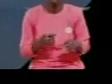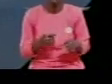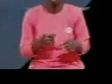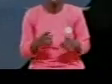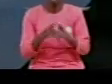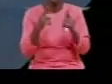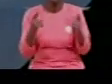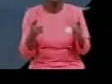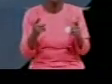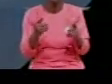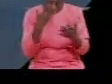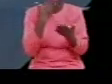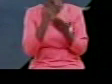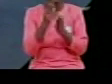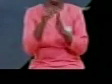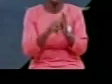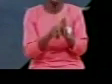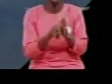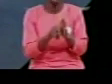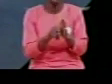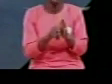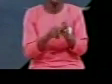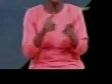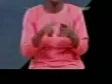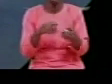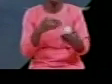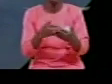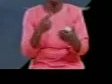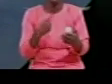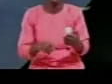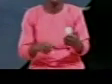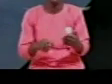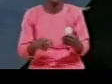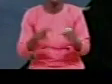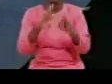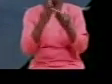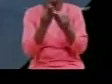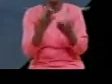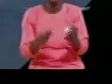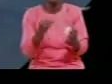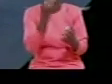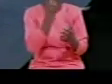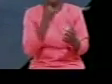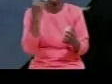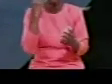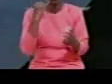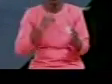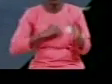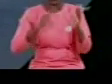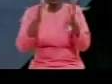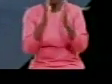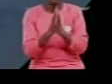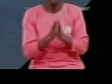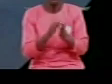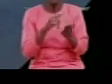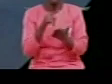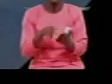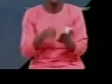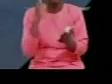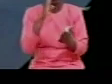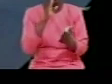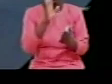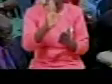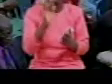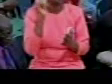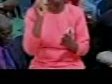goodness towards the house of Israel. I pray this will be your testimony in